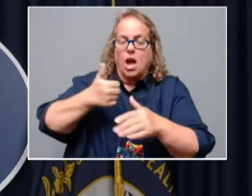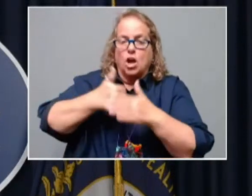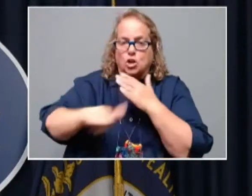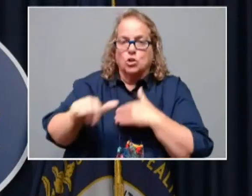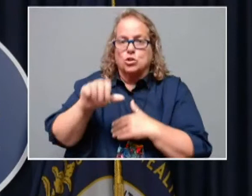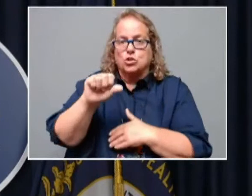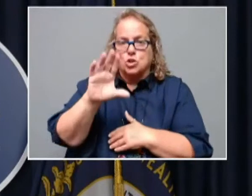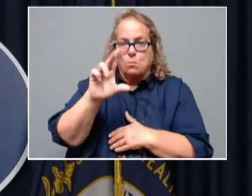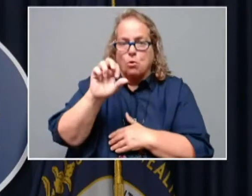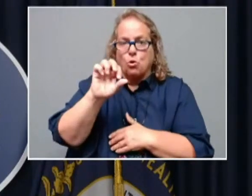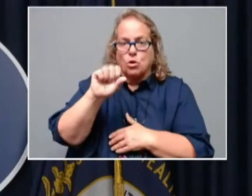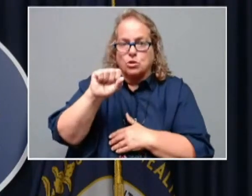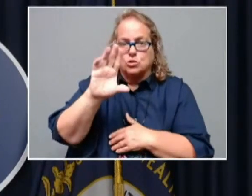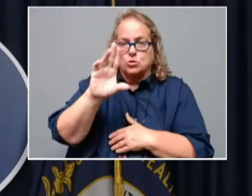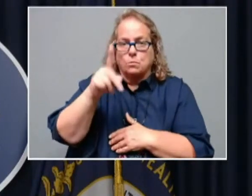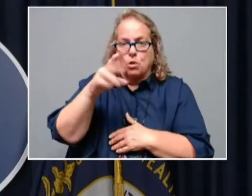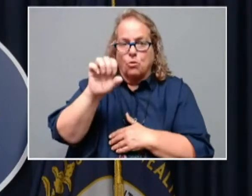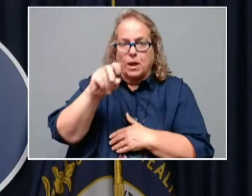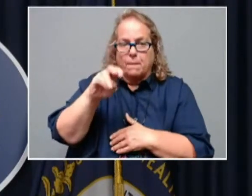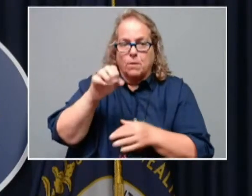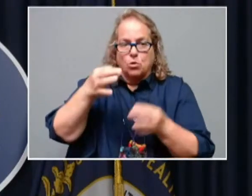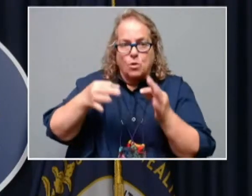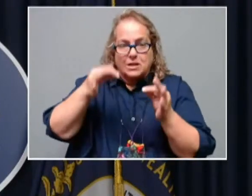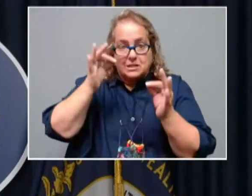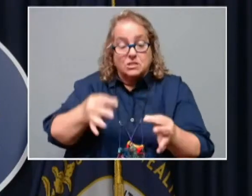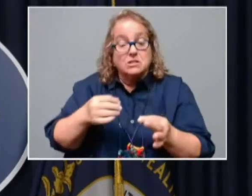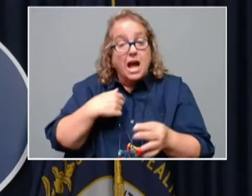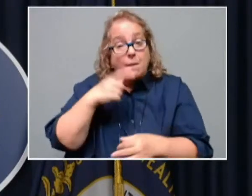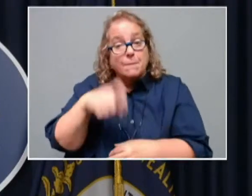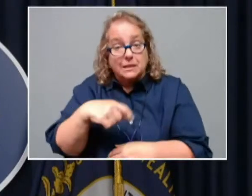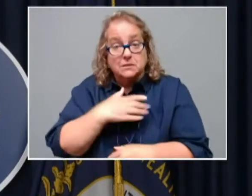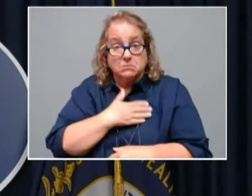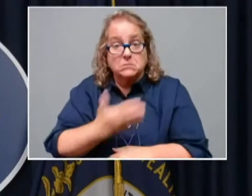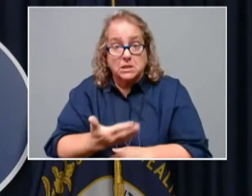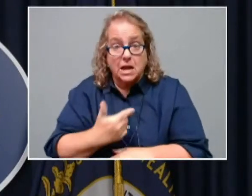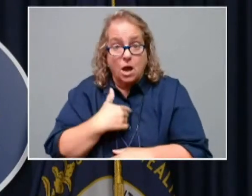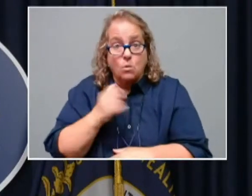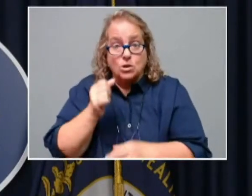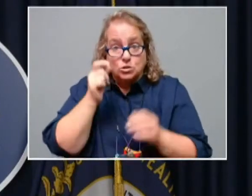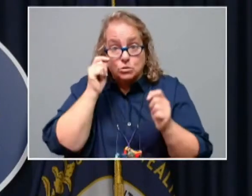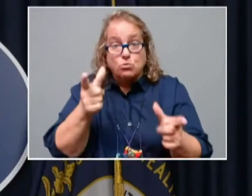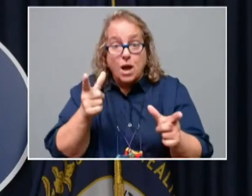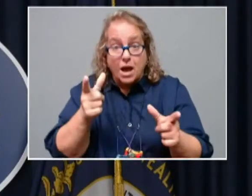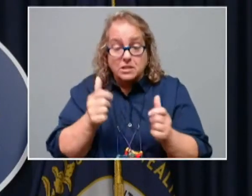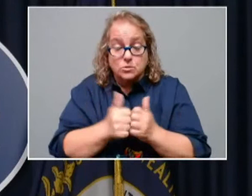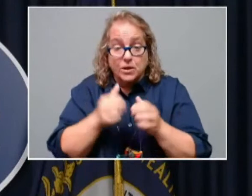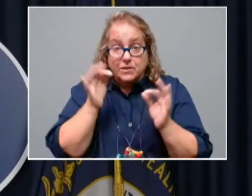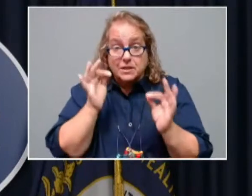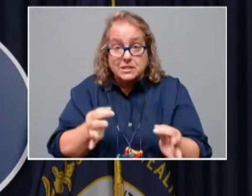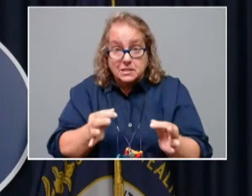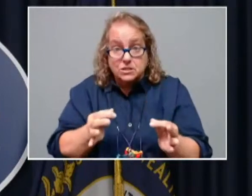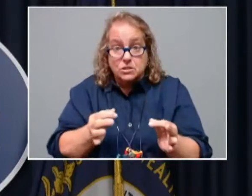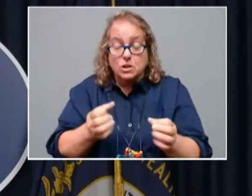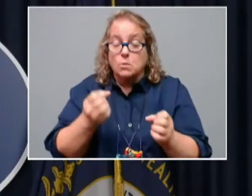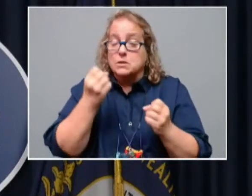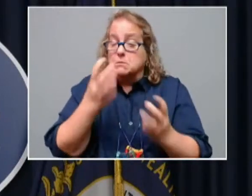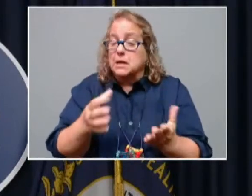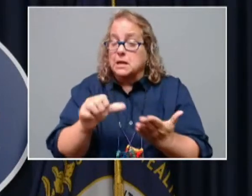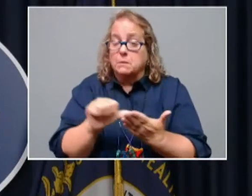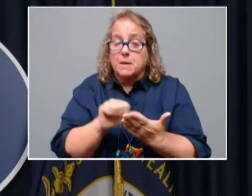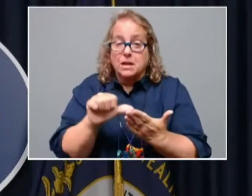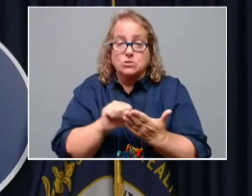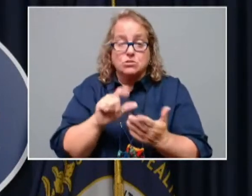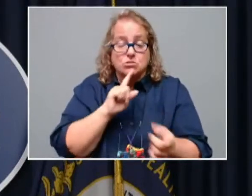I will say I was surprised by the decision. You know, there was page upon page in the previous opinion talking about potential constitutional powers,